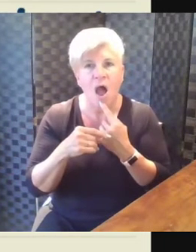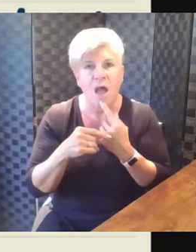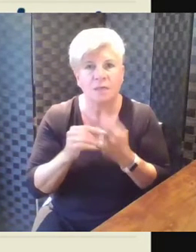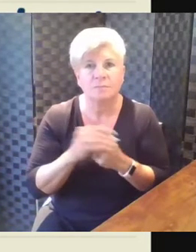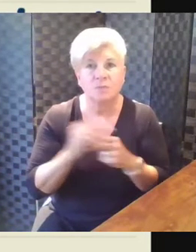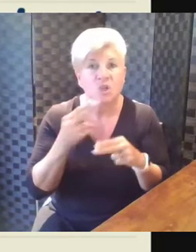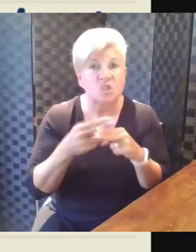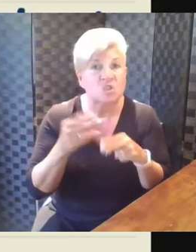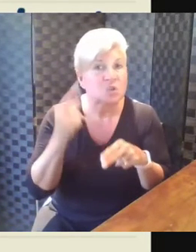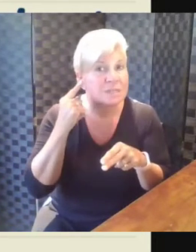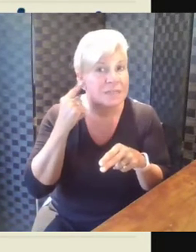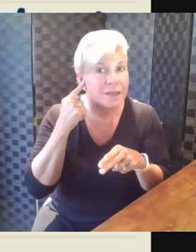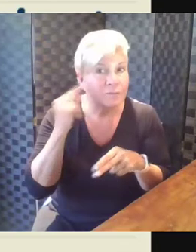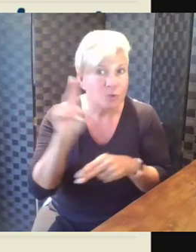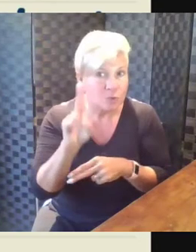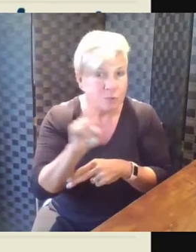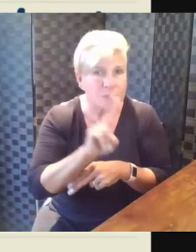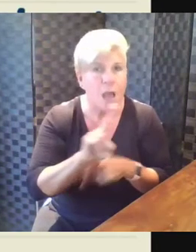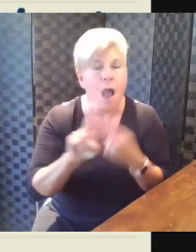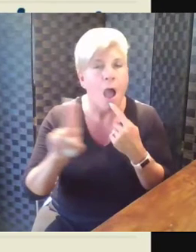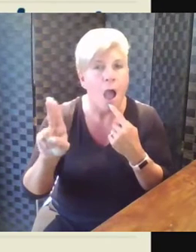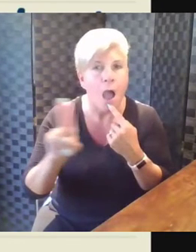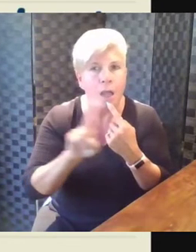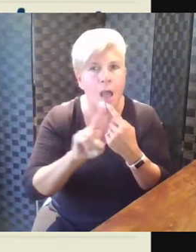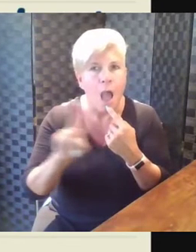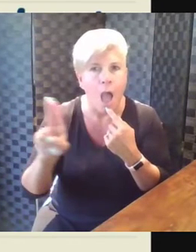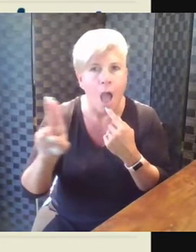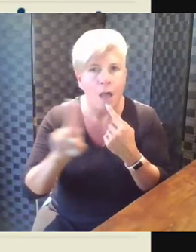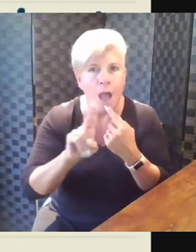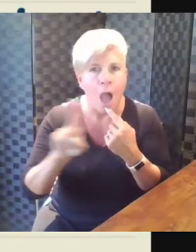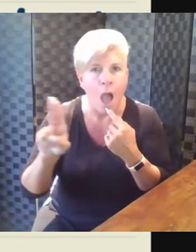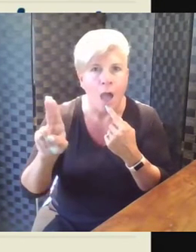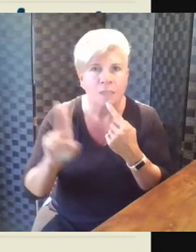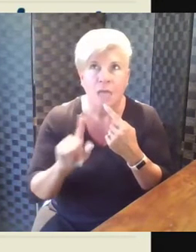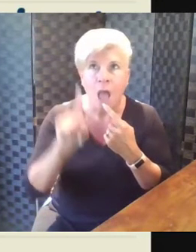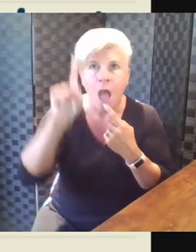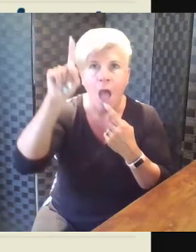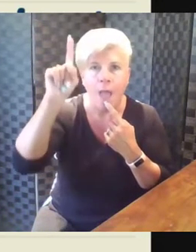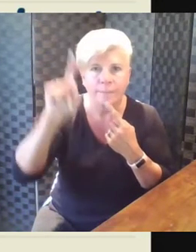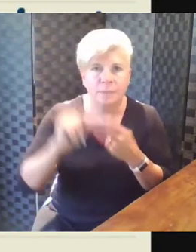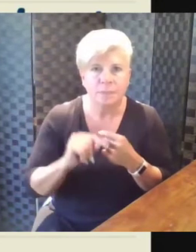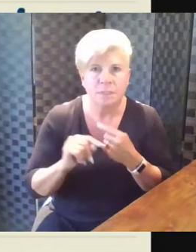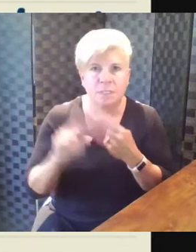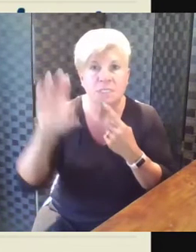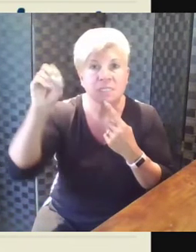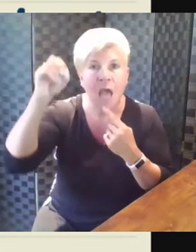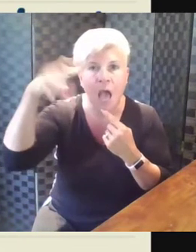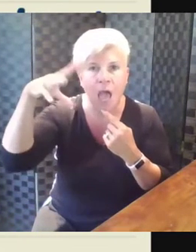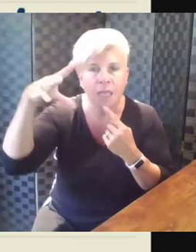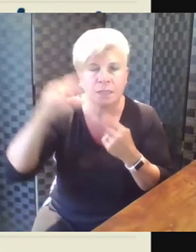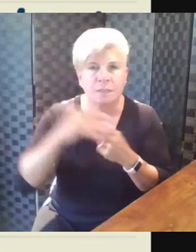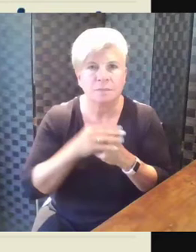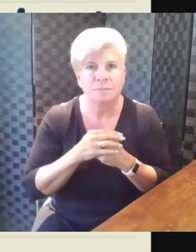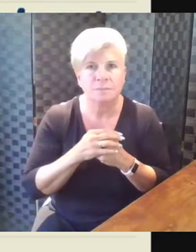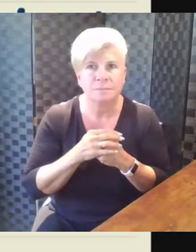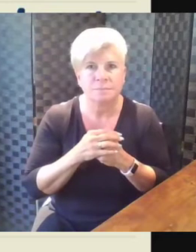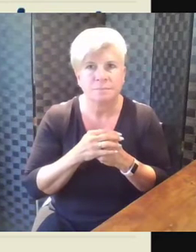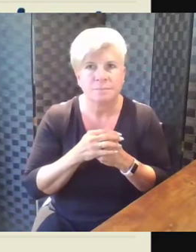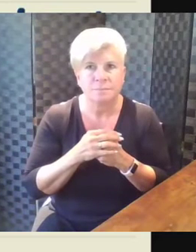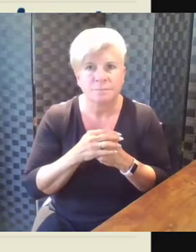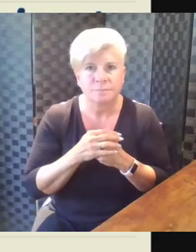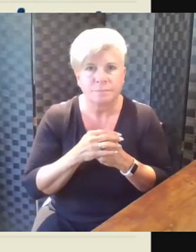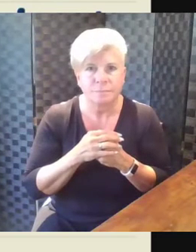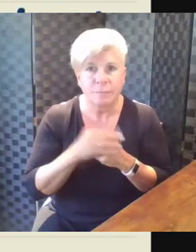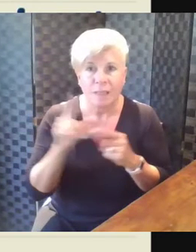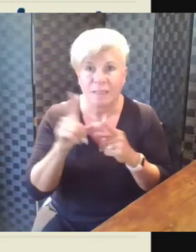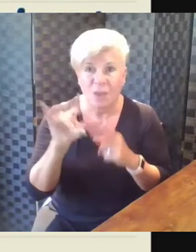The short sound for the letter U is as in up, or sun.